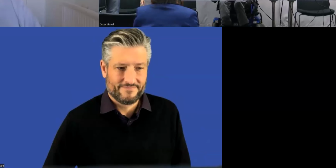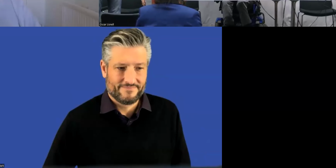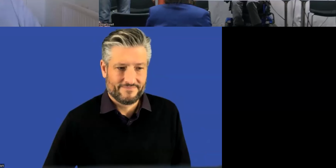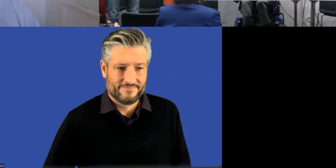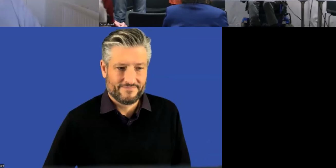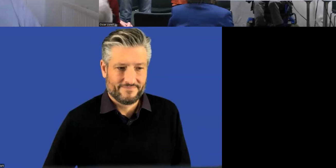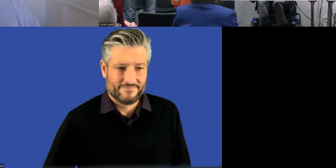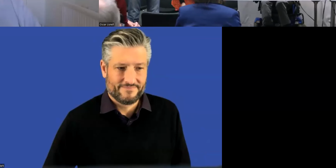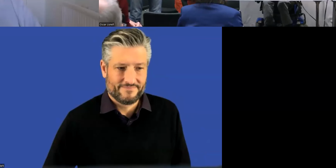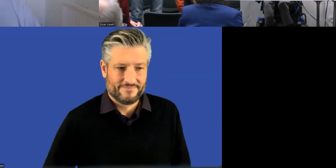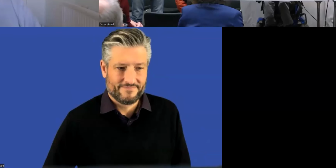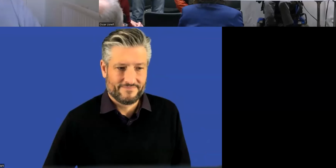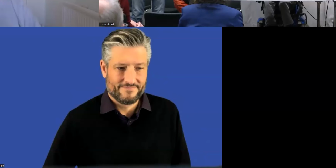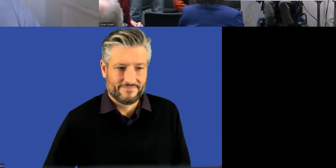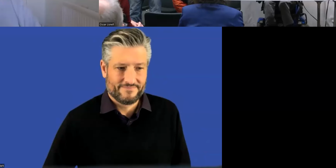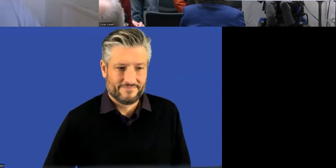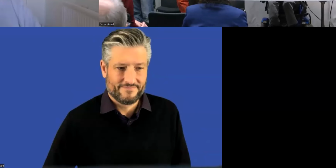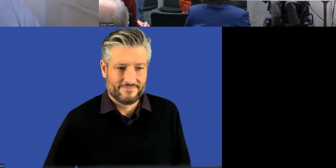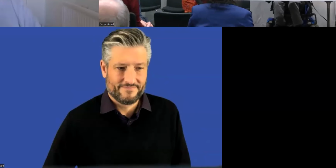Okay, thank you very much.